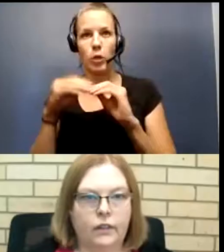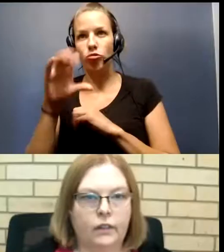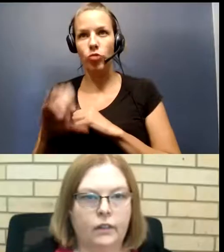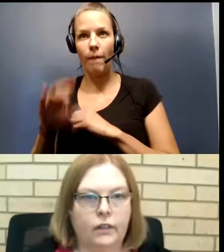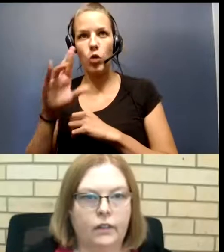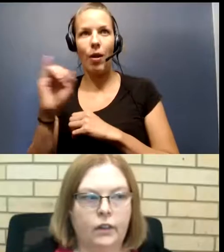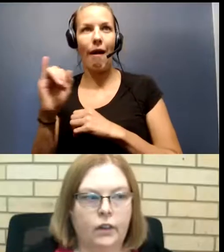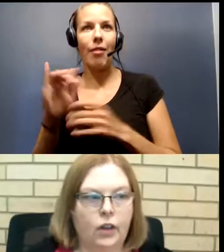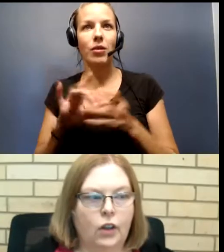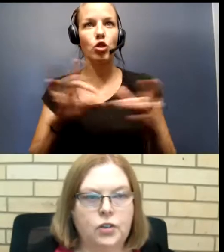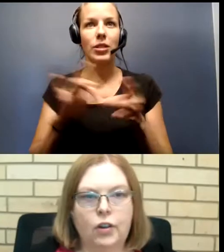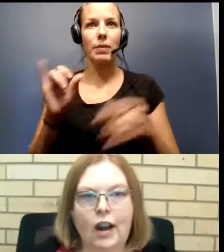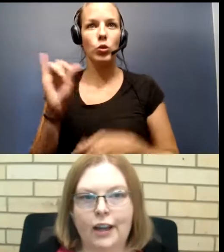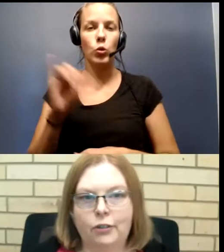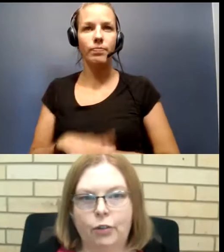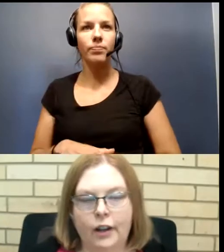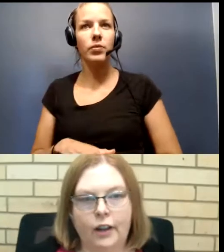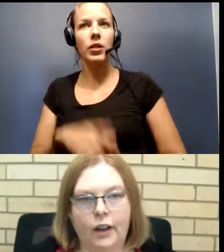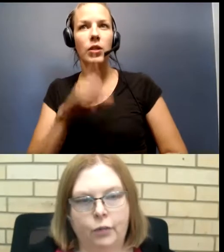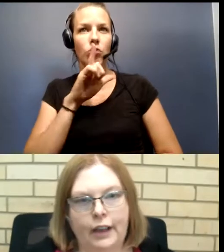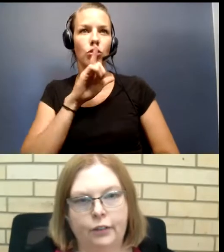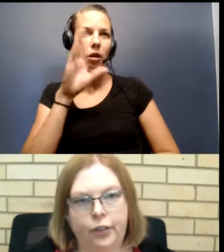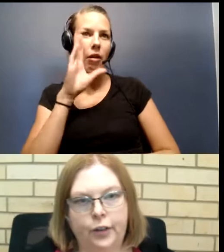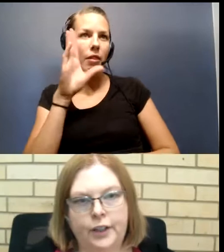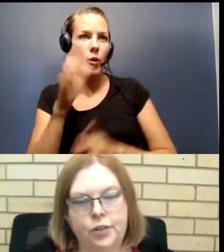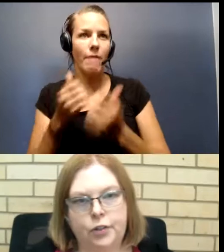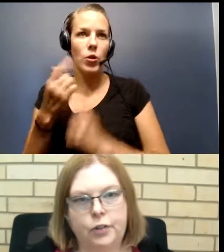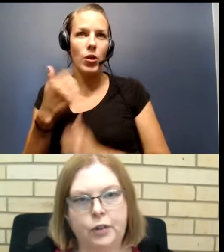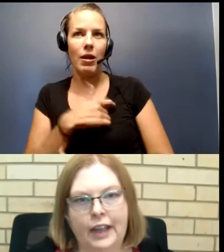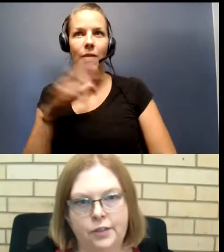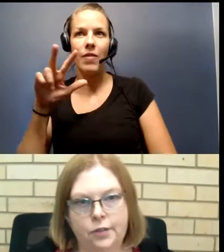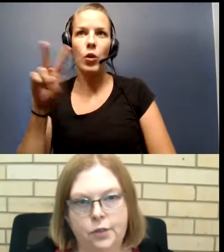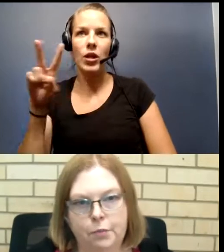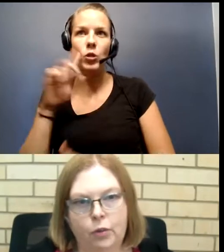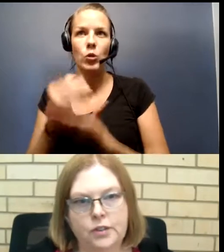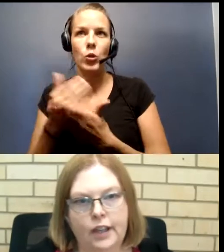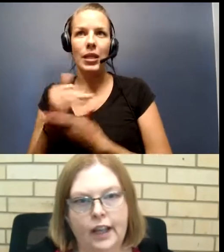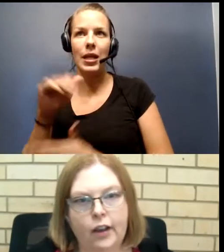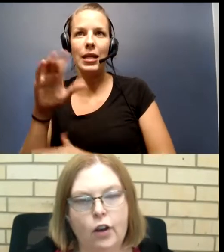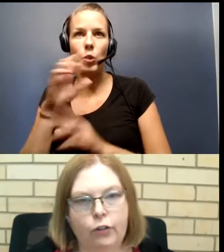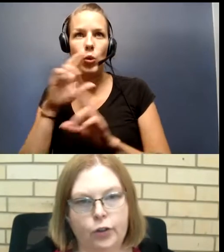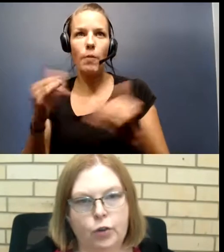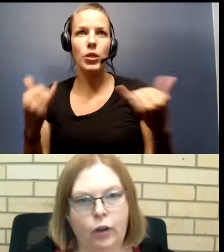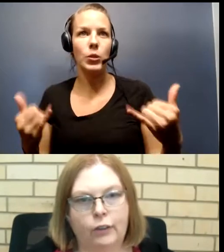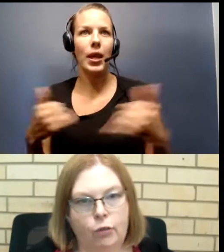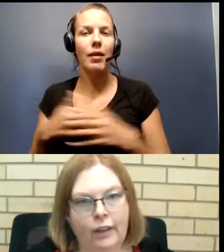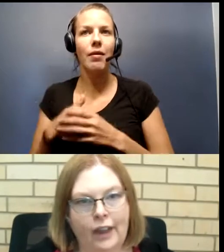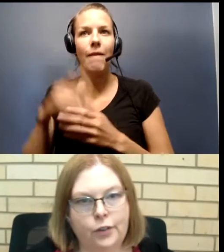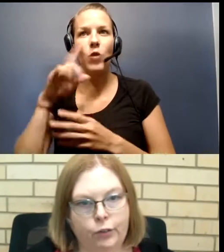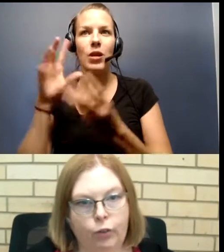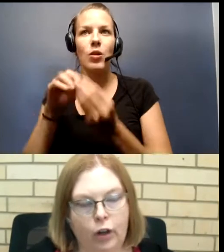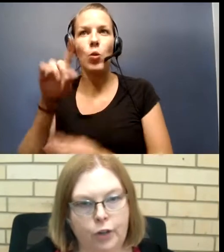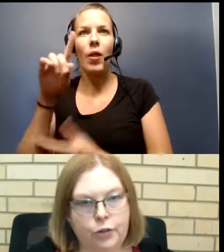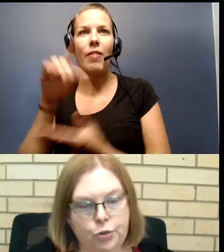statement? Sure. Hi, everyone. We have 32 new cases to report today for a total of